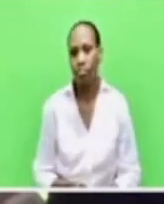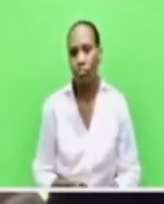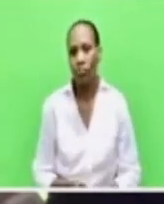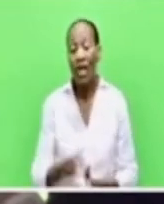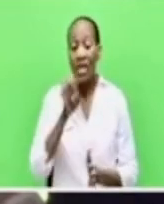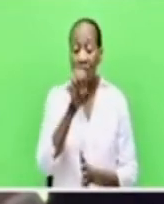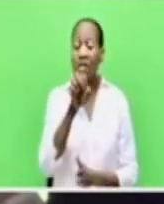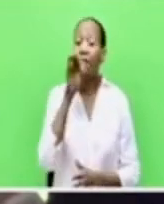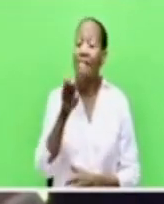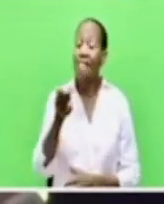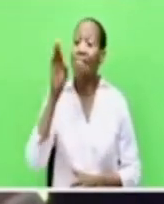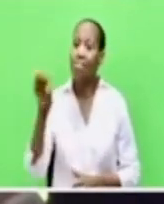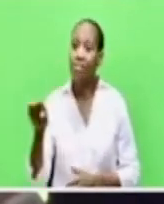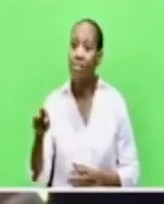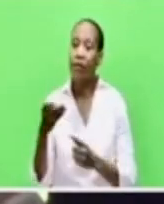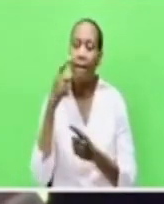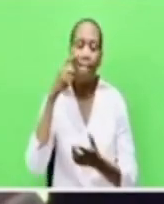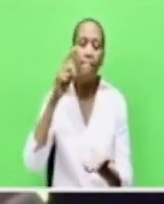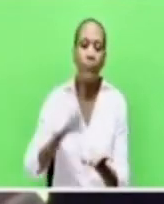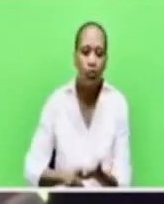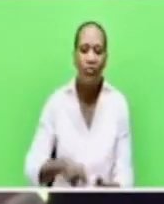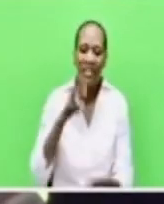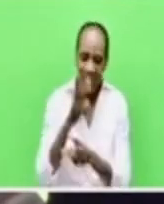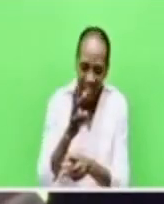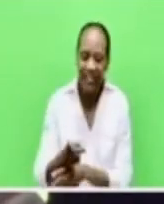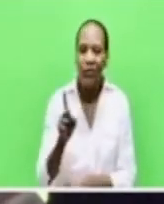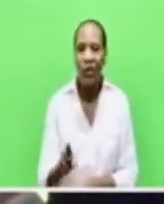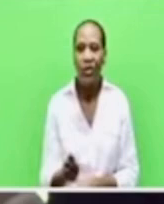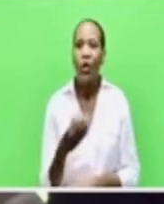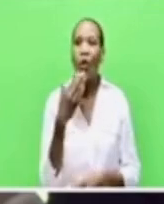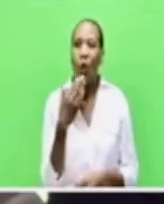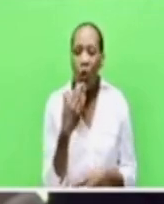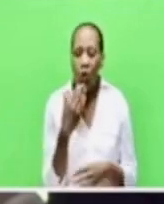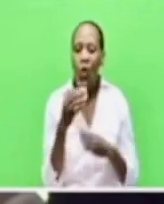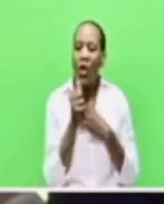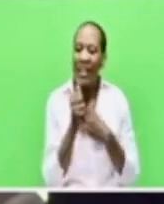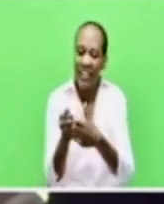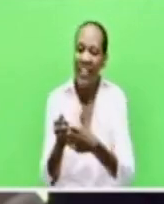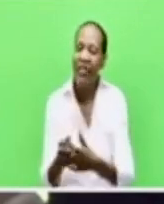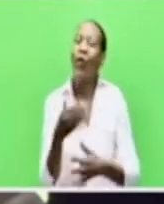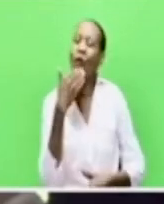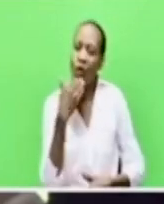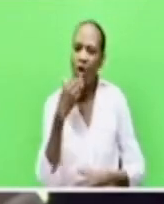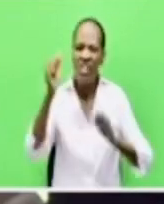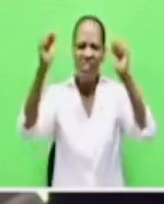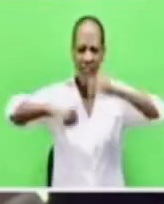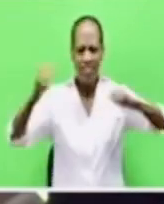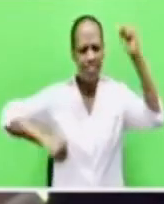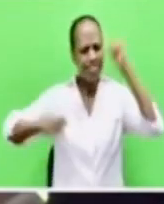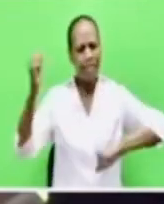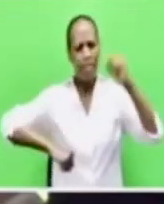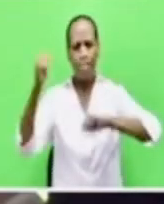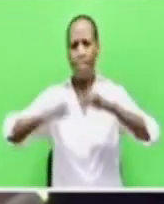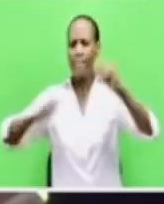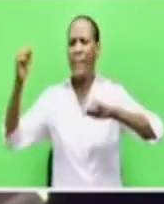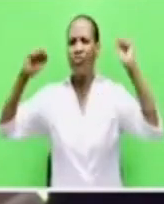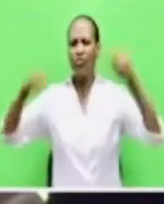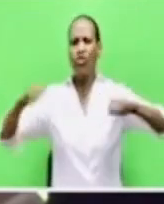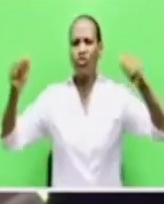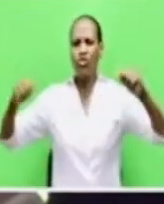economic freedom fighters proved once more who is in charge in this country.